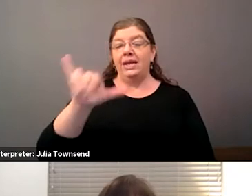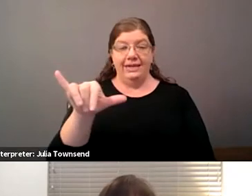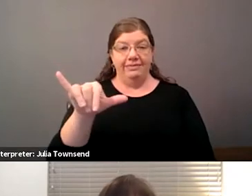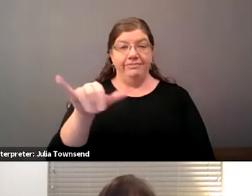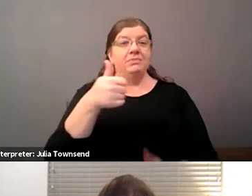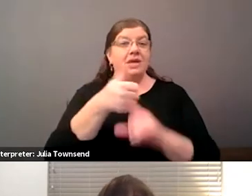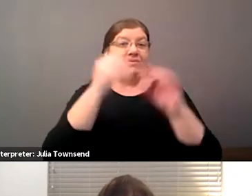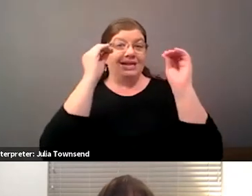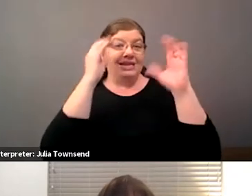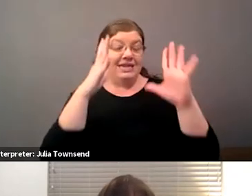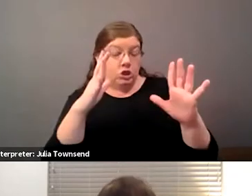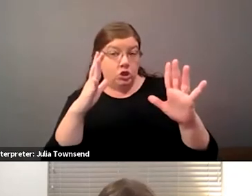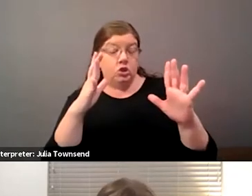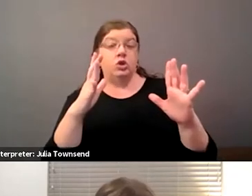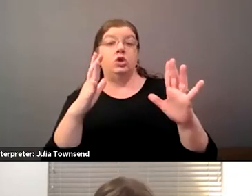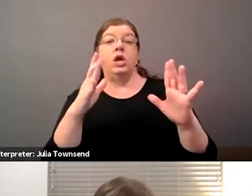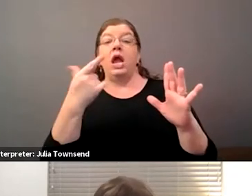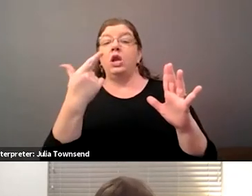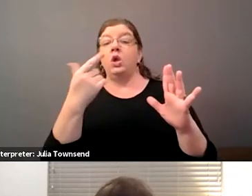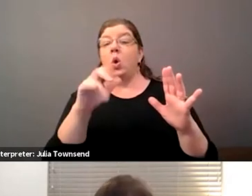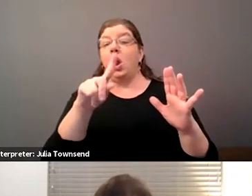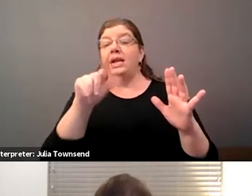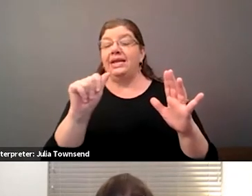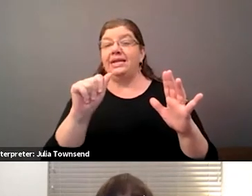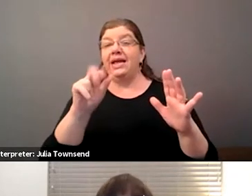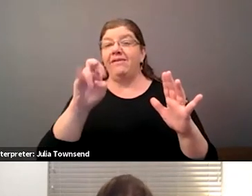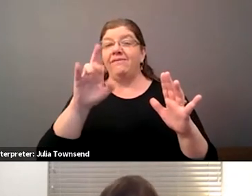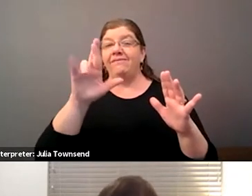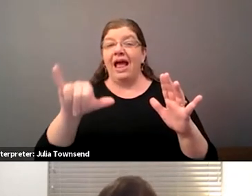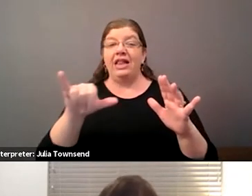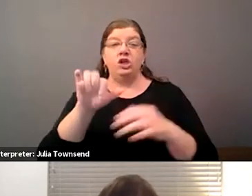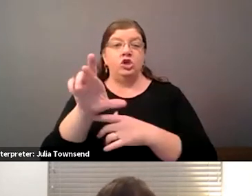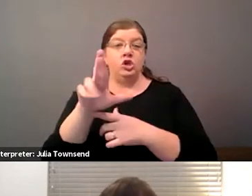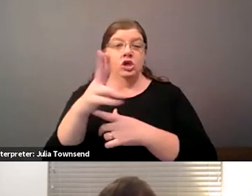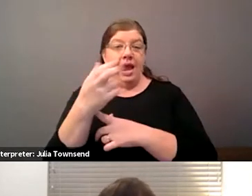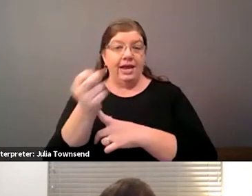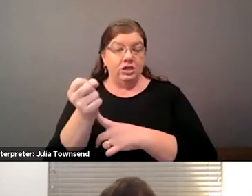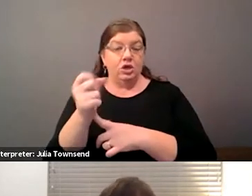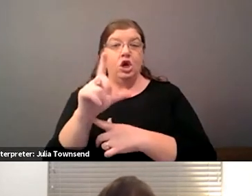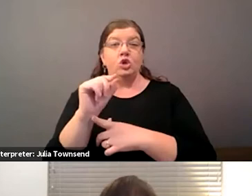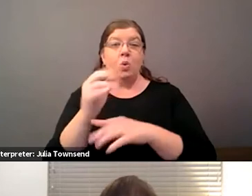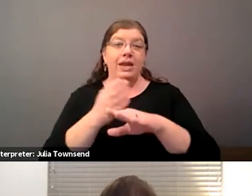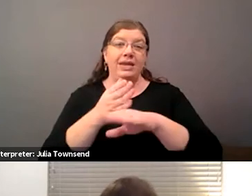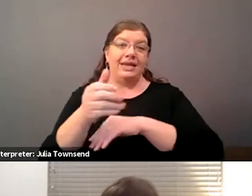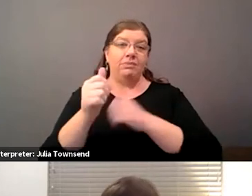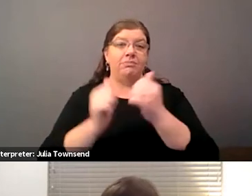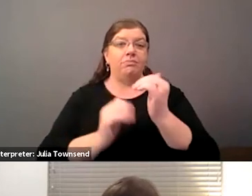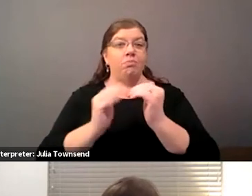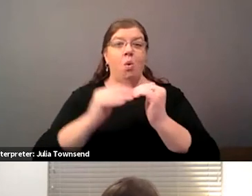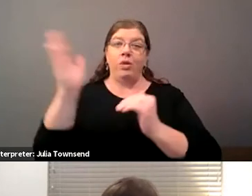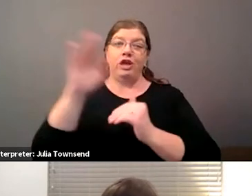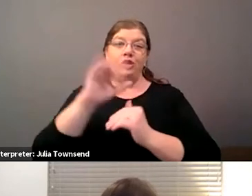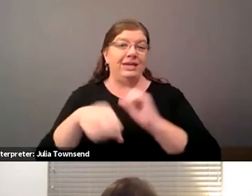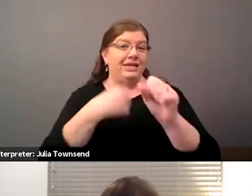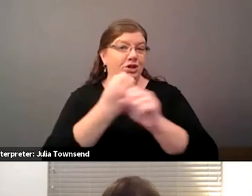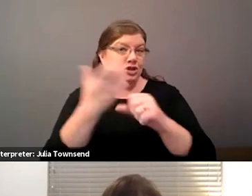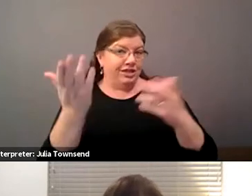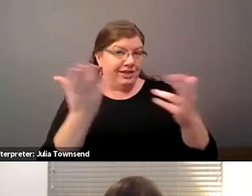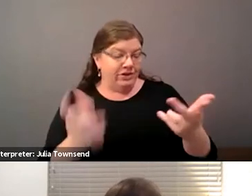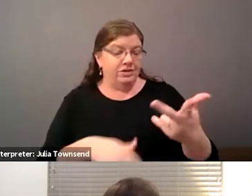teacher at goleta valley junior high school with 20 plus years of service